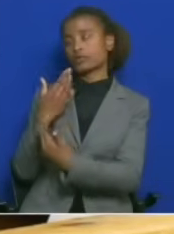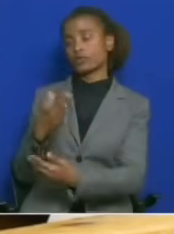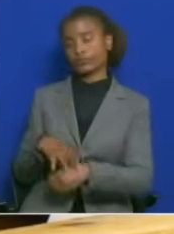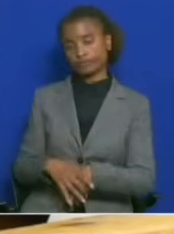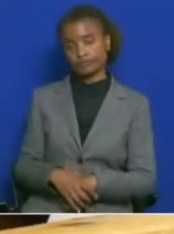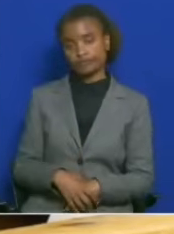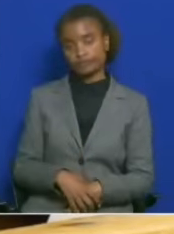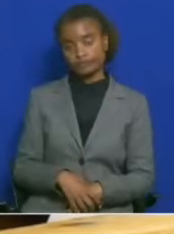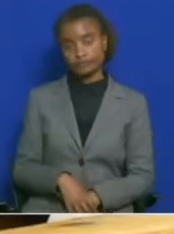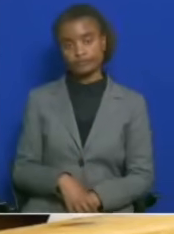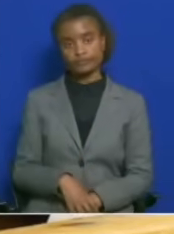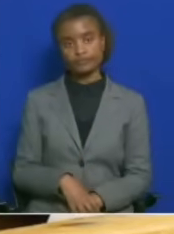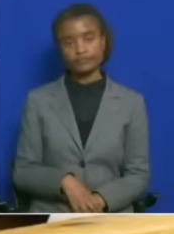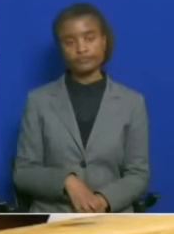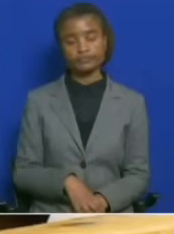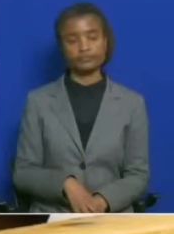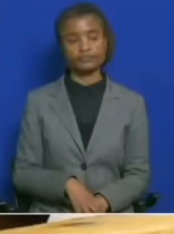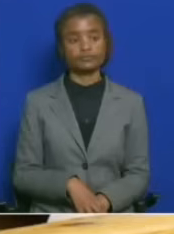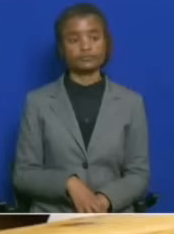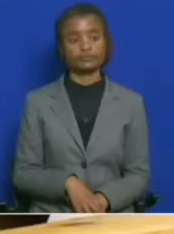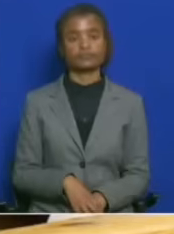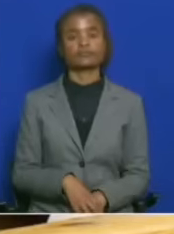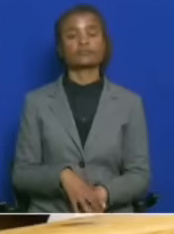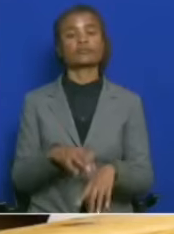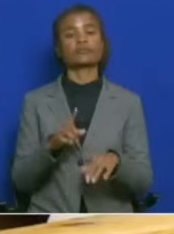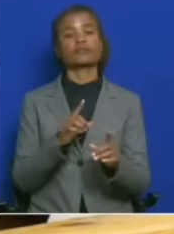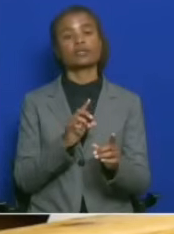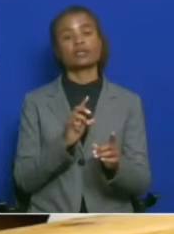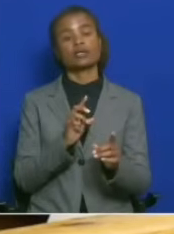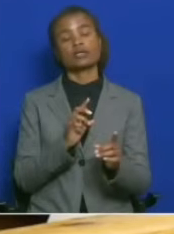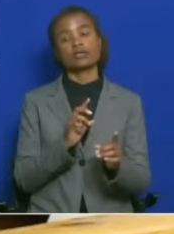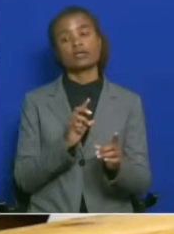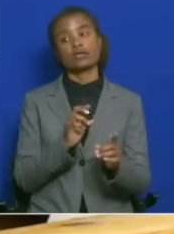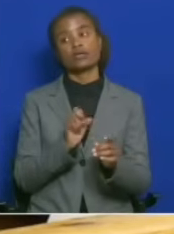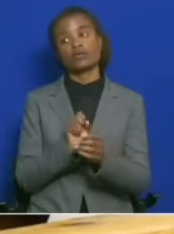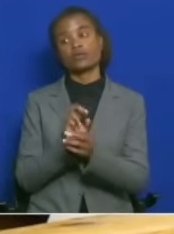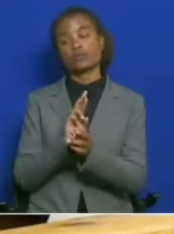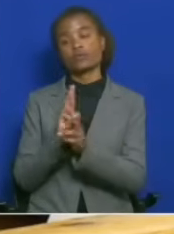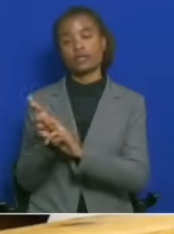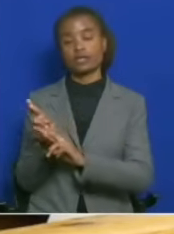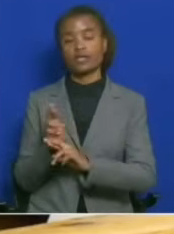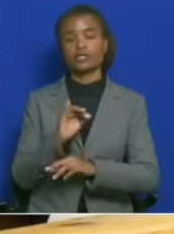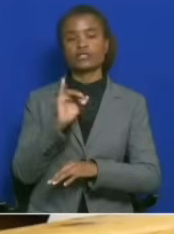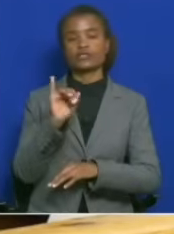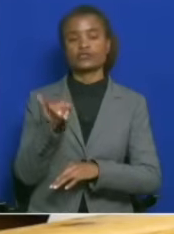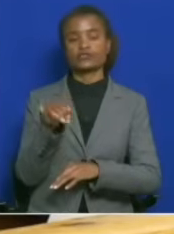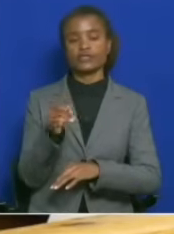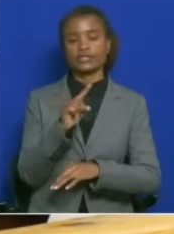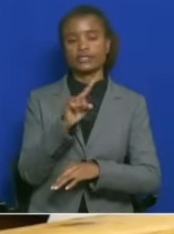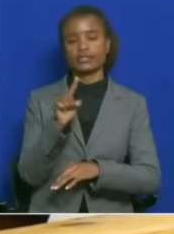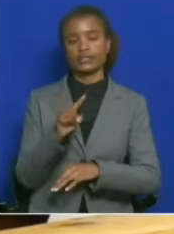The reply is JZKL, which translates into thank you.